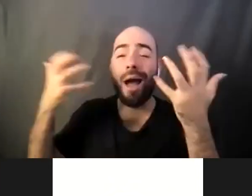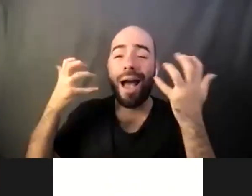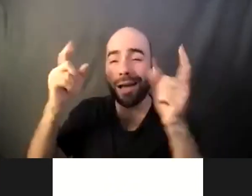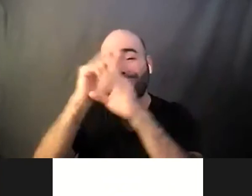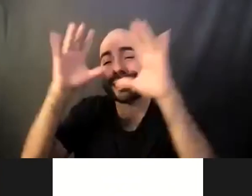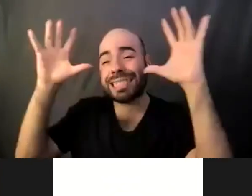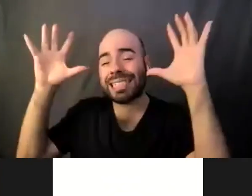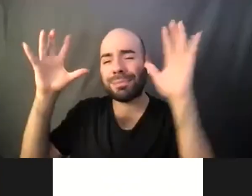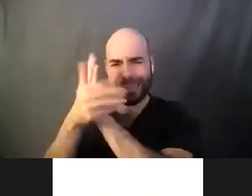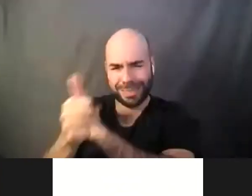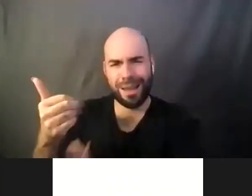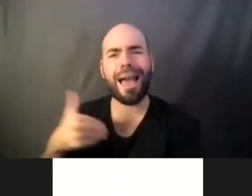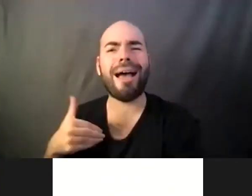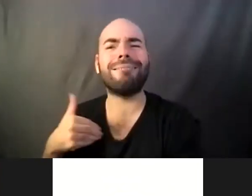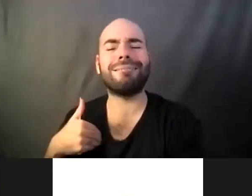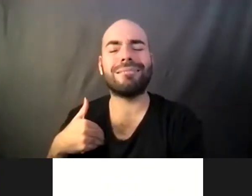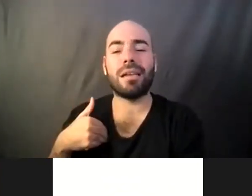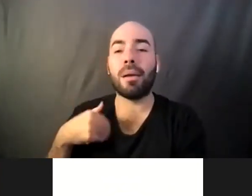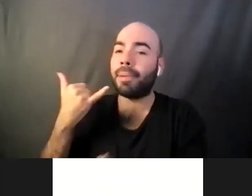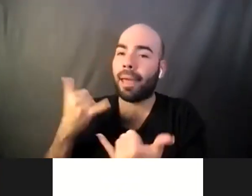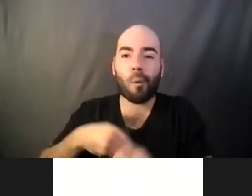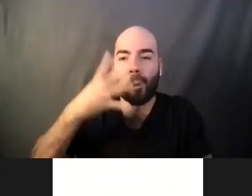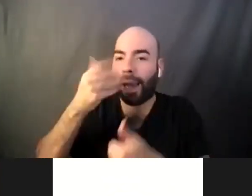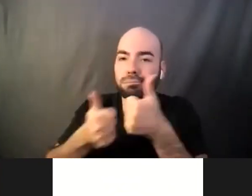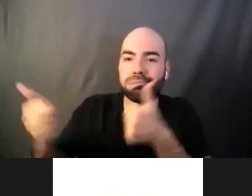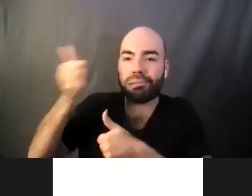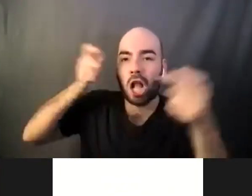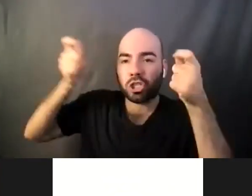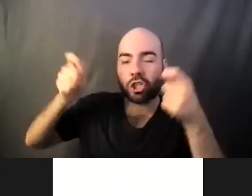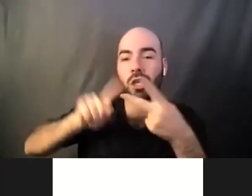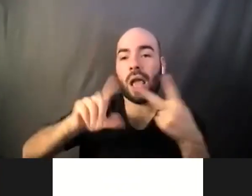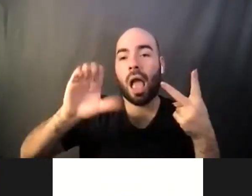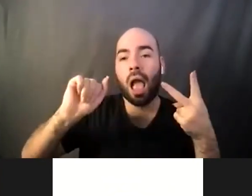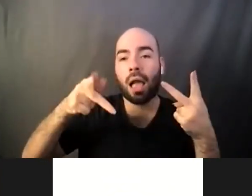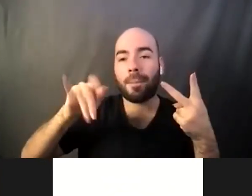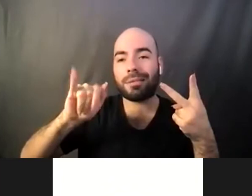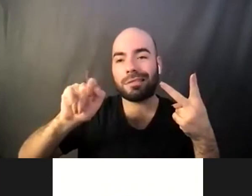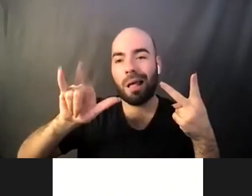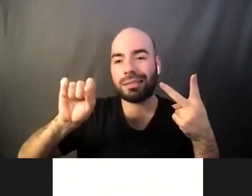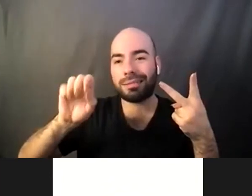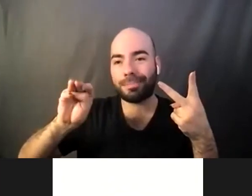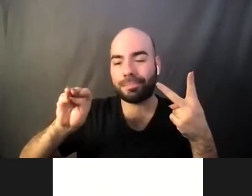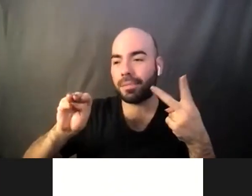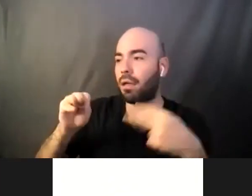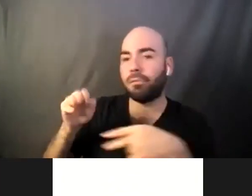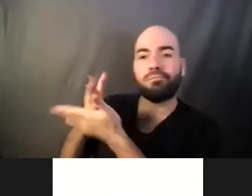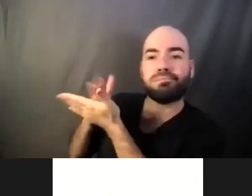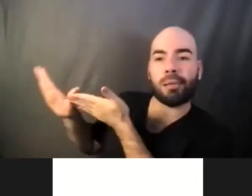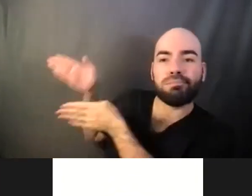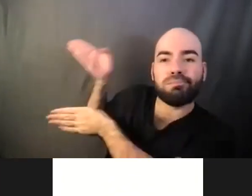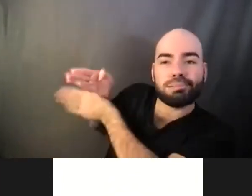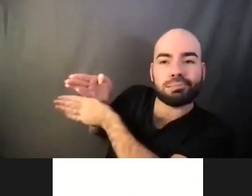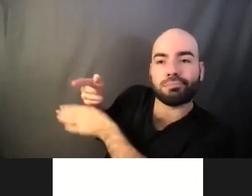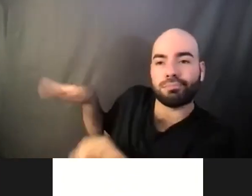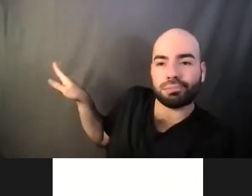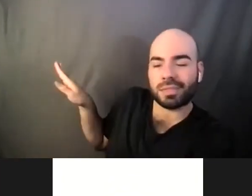this, who, because of white supremacy and capitalism, have not been allowed to have that opportunity. And I remember